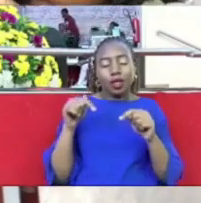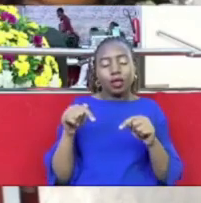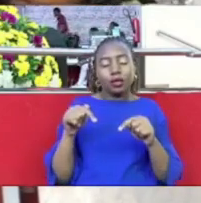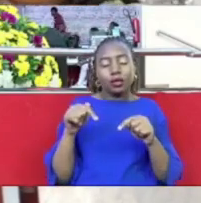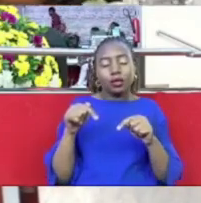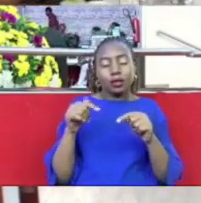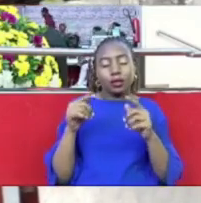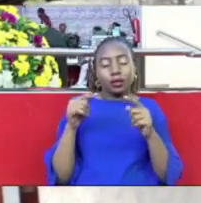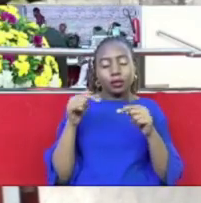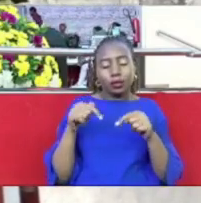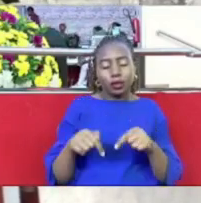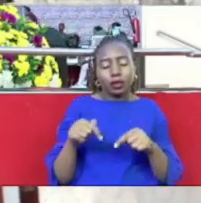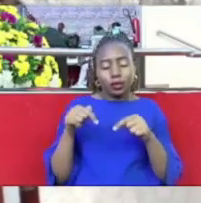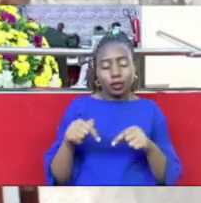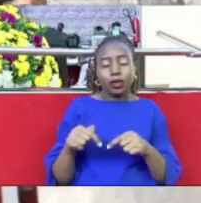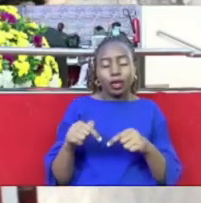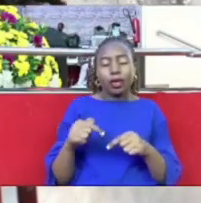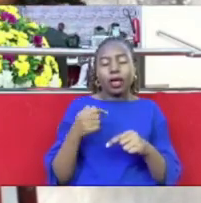This mid-morning,